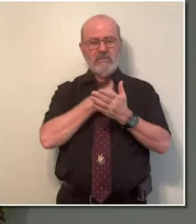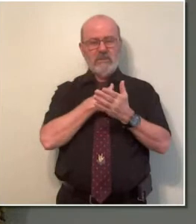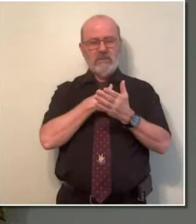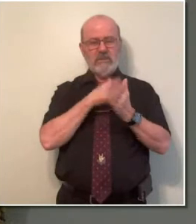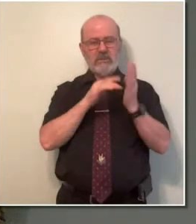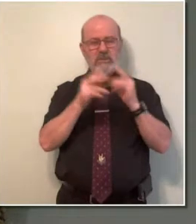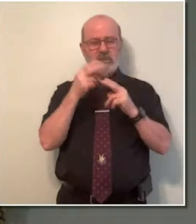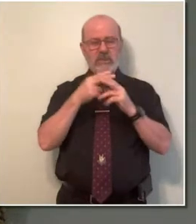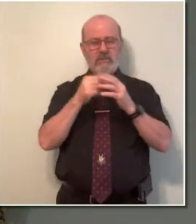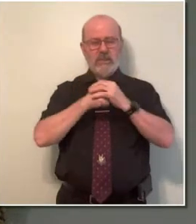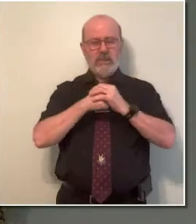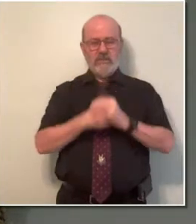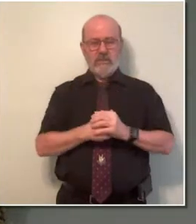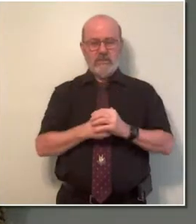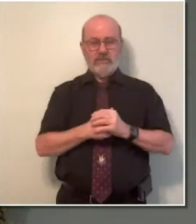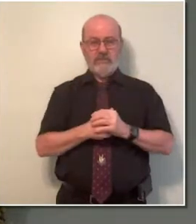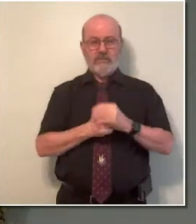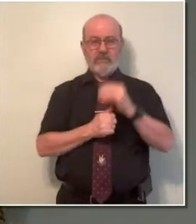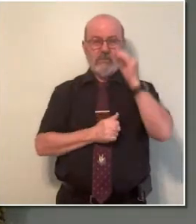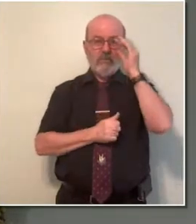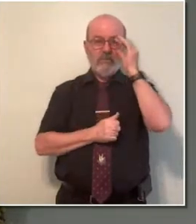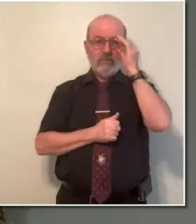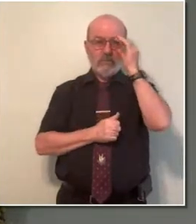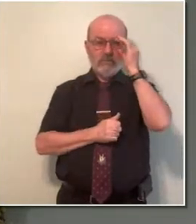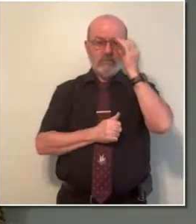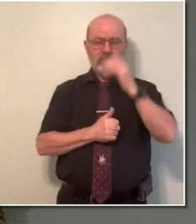name, amen. Pastor.